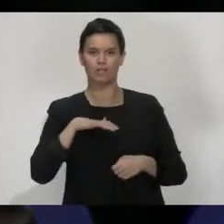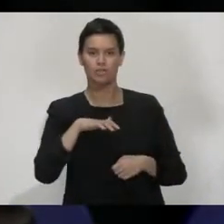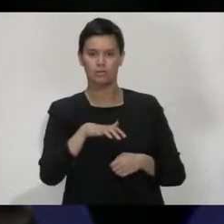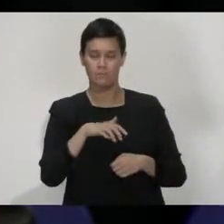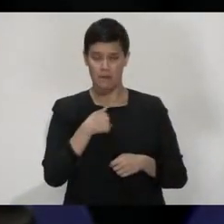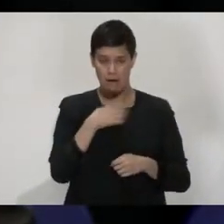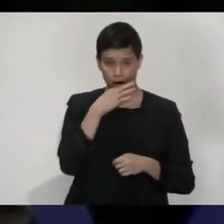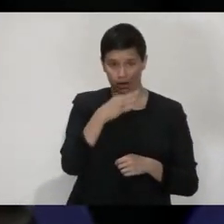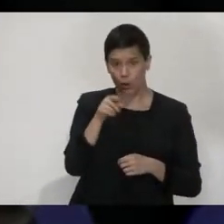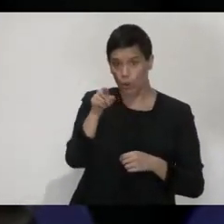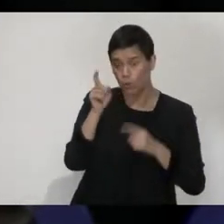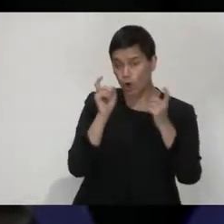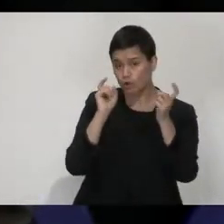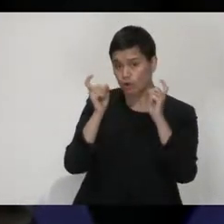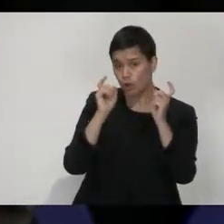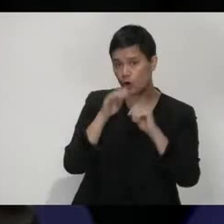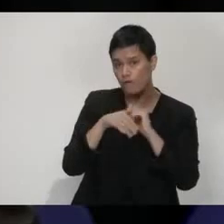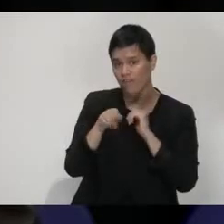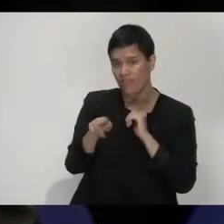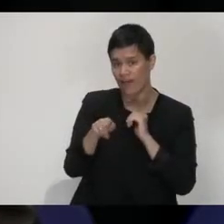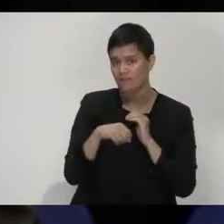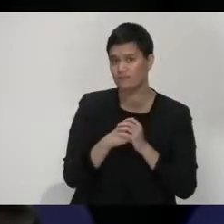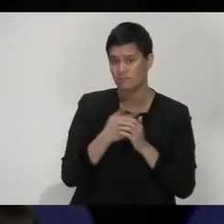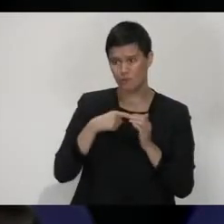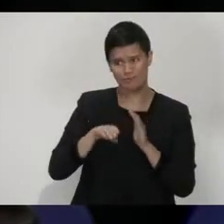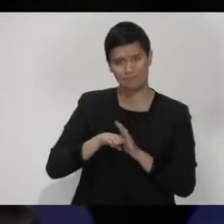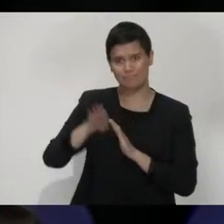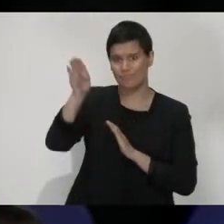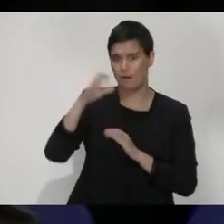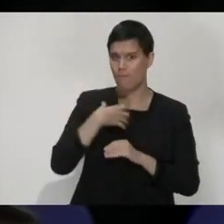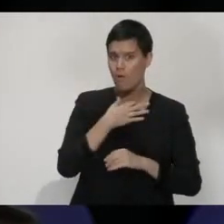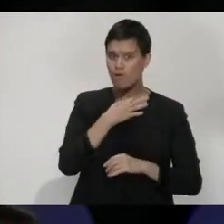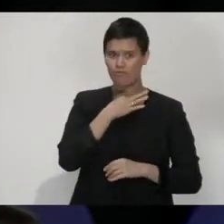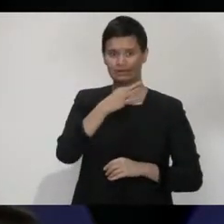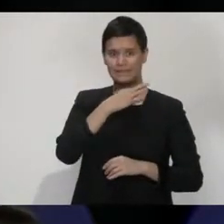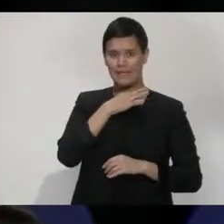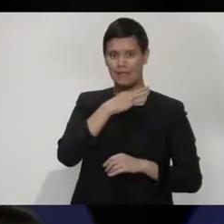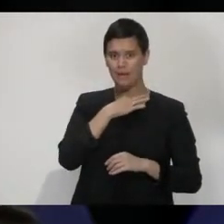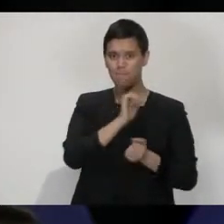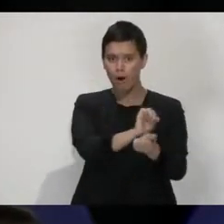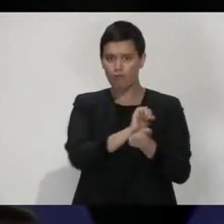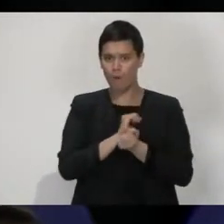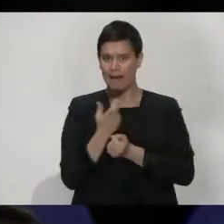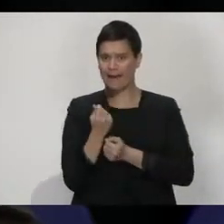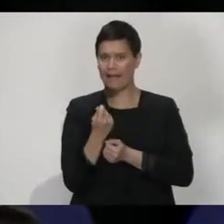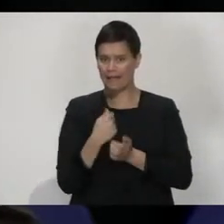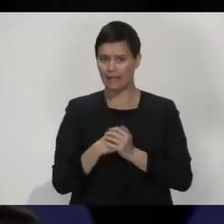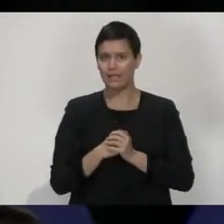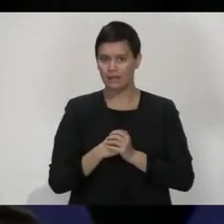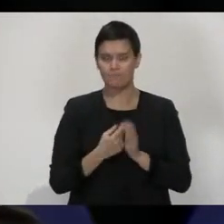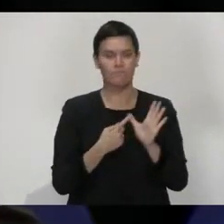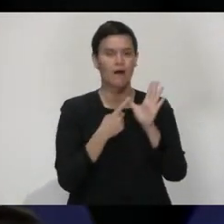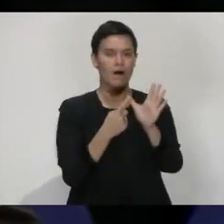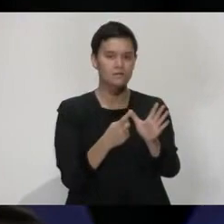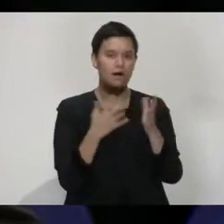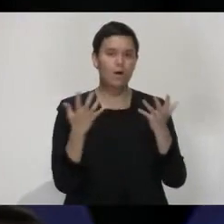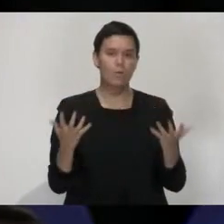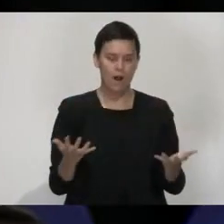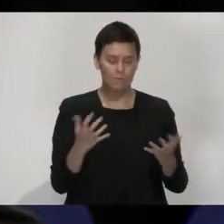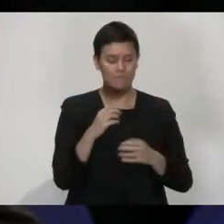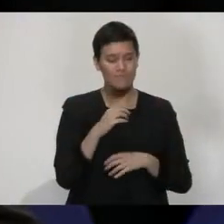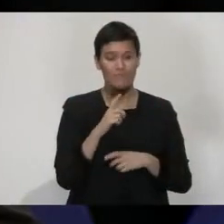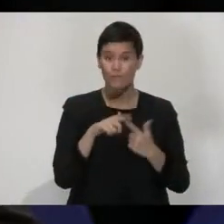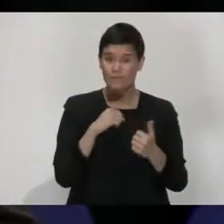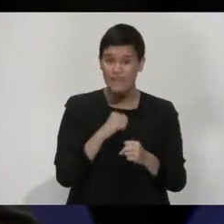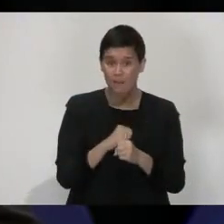It's a pretty big uptick when you look at the graph. Yeah, I mean, I'm also mindful of the data that came out that said in terms of, first home buyers